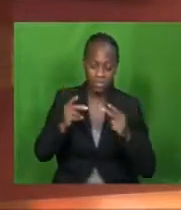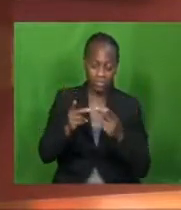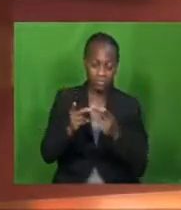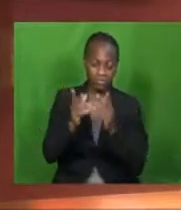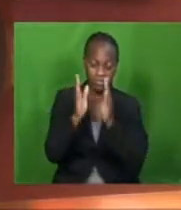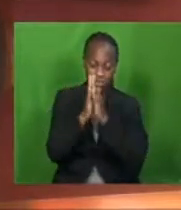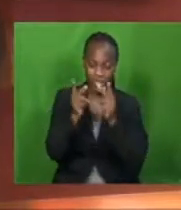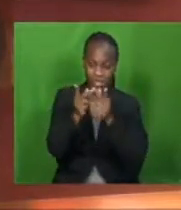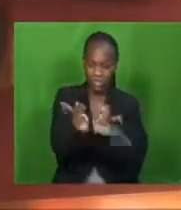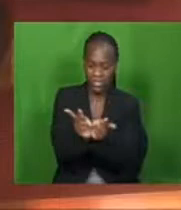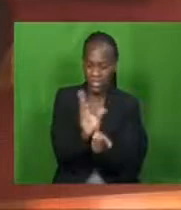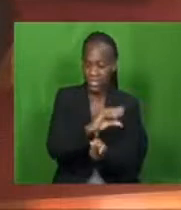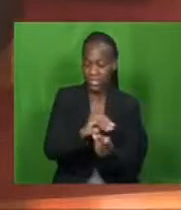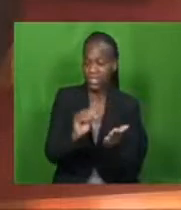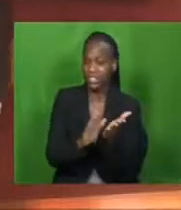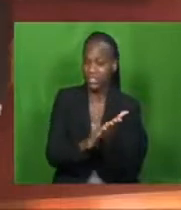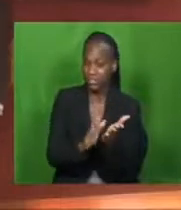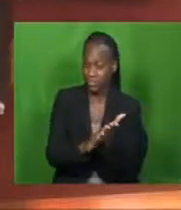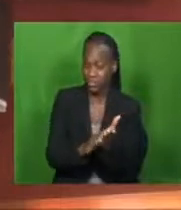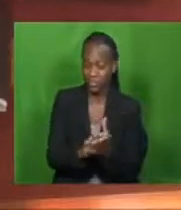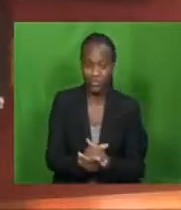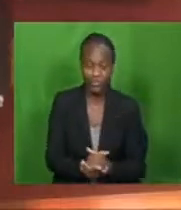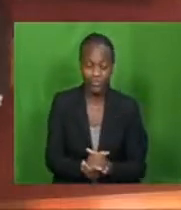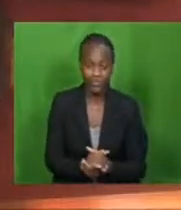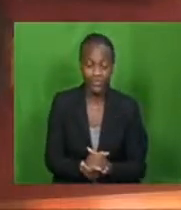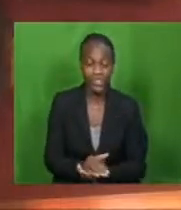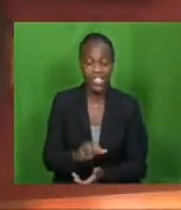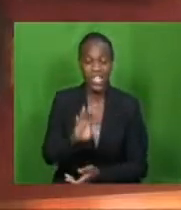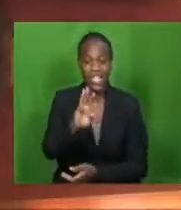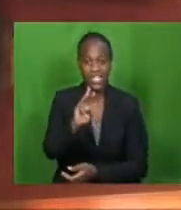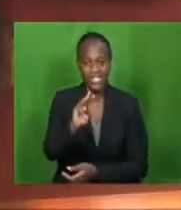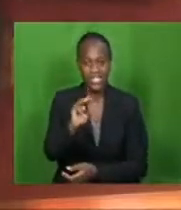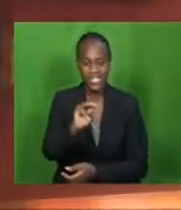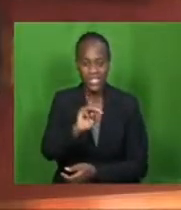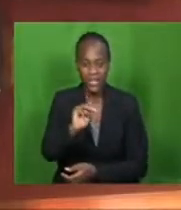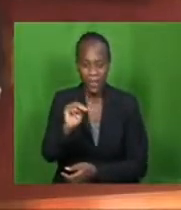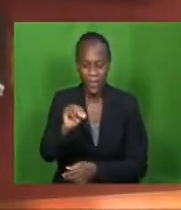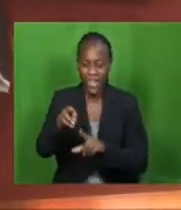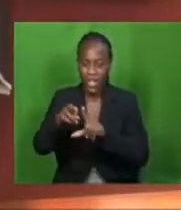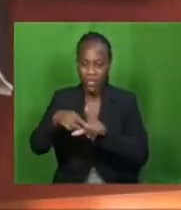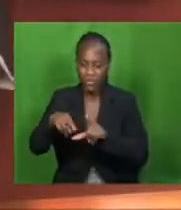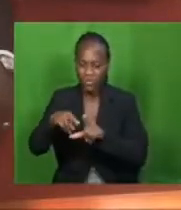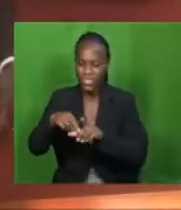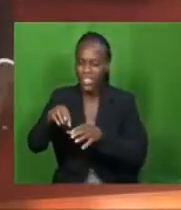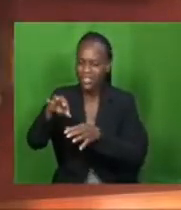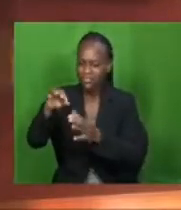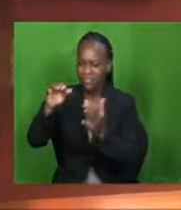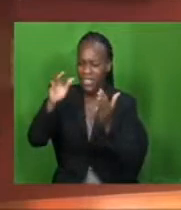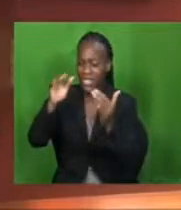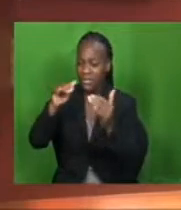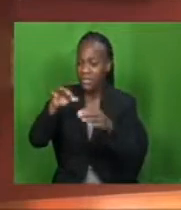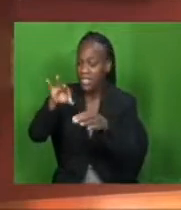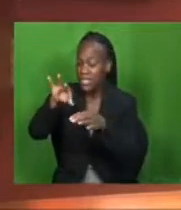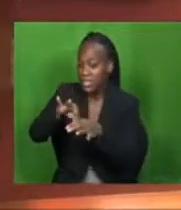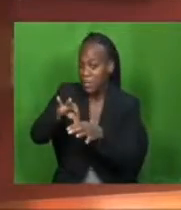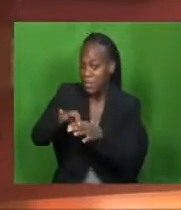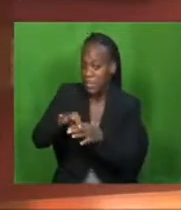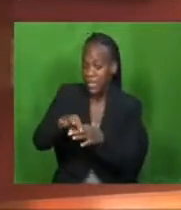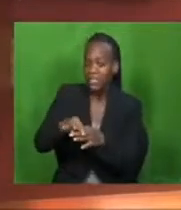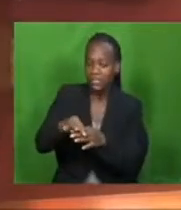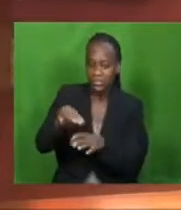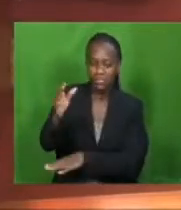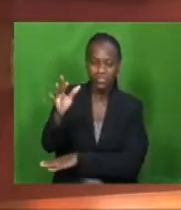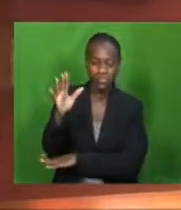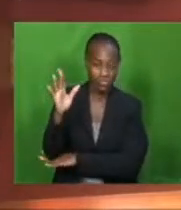have allocated to each of the 16 regions planting targets, and seedlings can be found at